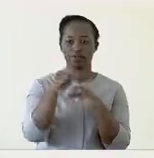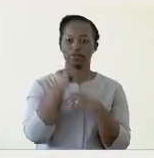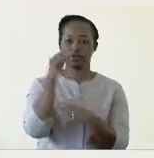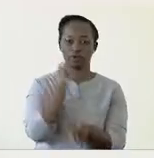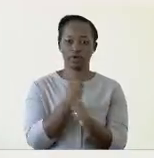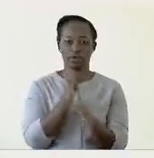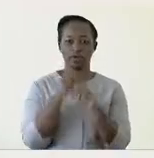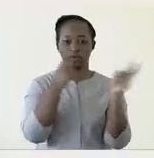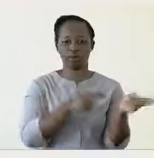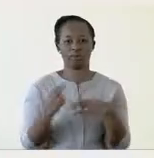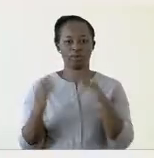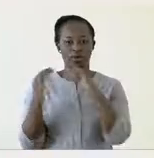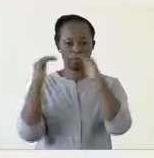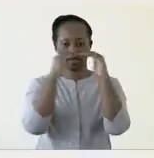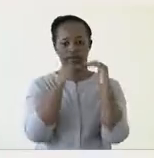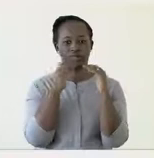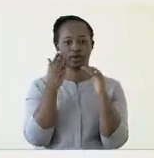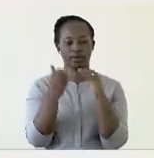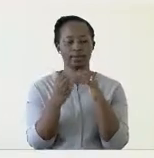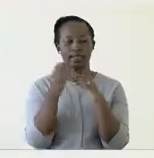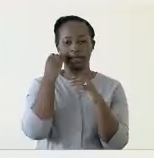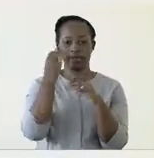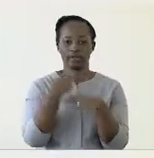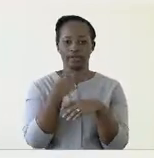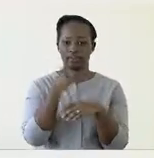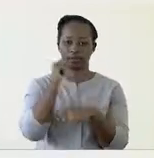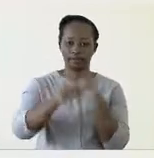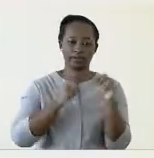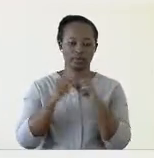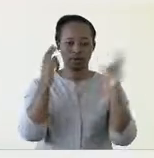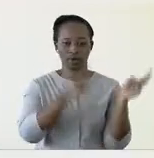level, these are normal levels are called, if I talk about normal levels,